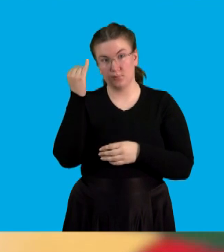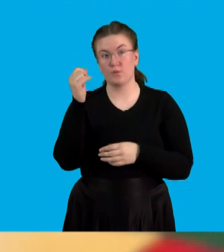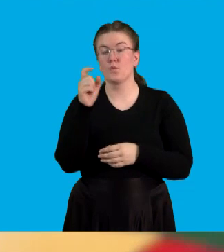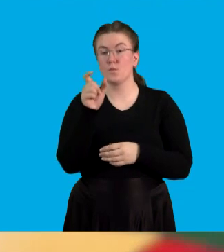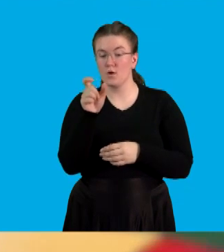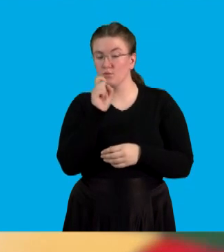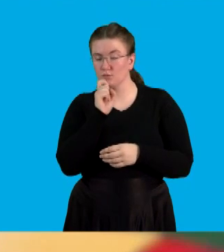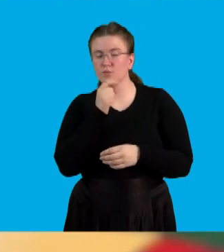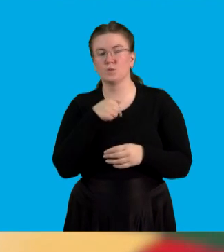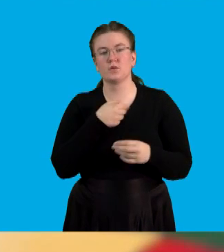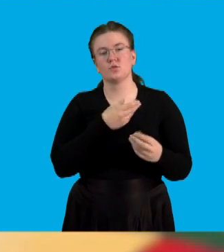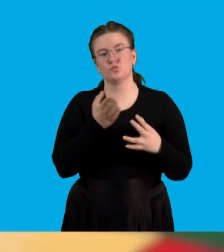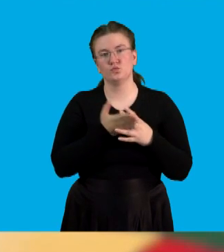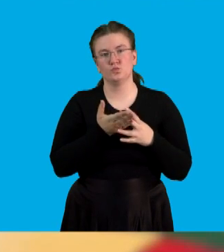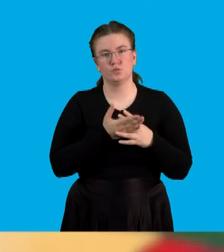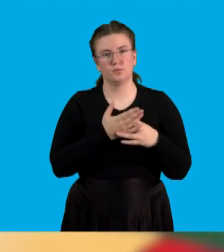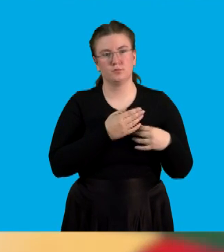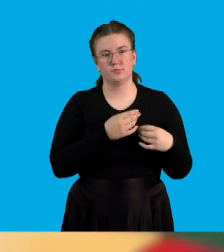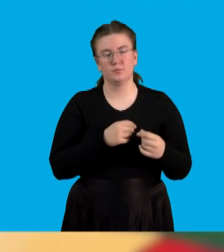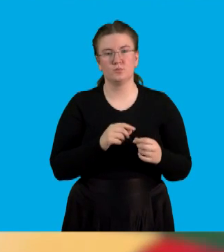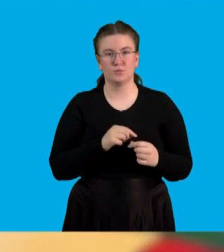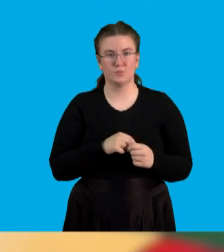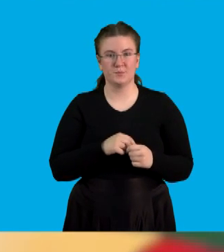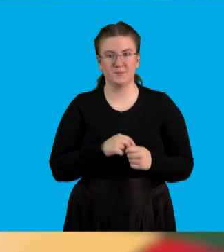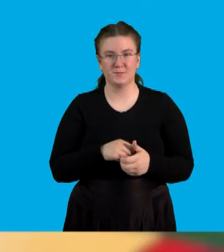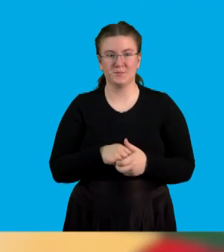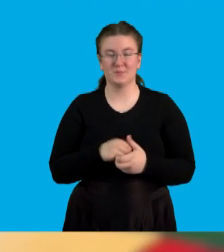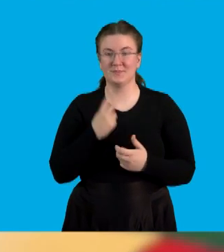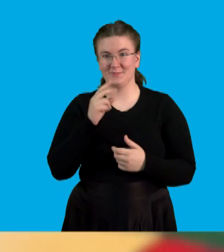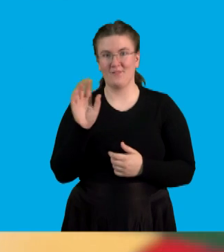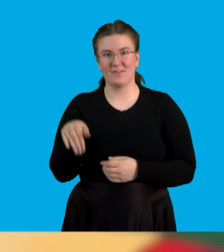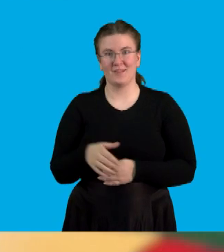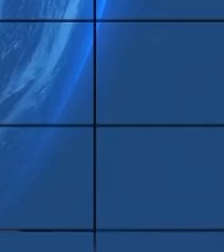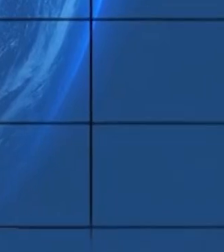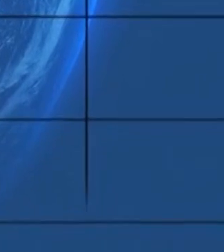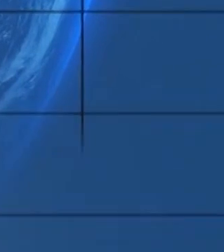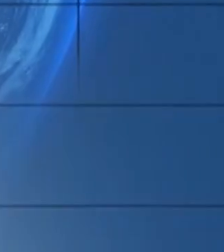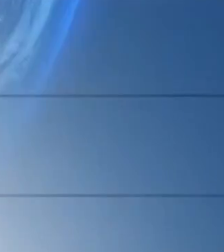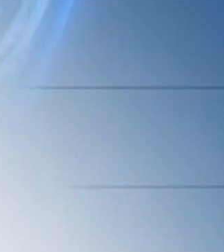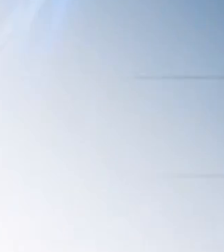using these words, we're just going to quickly go for a short break, and I will see you just after this.